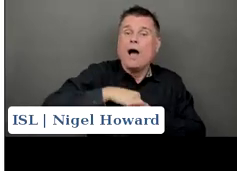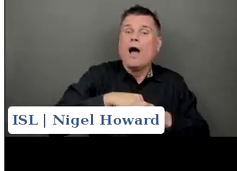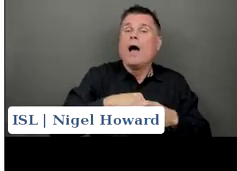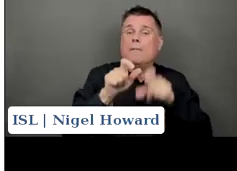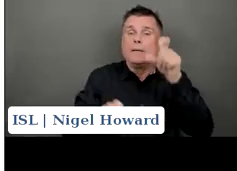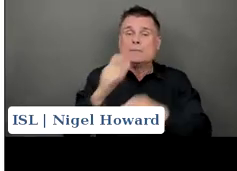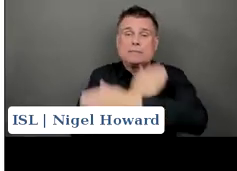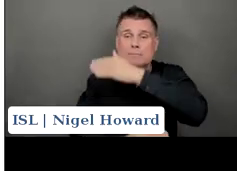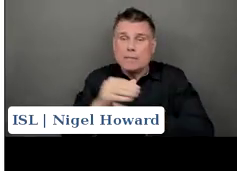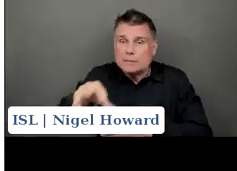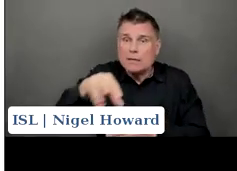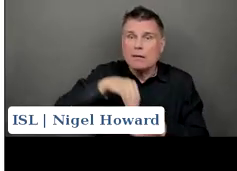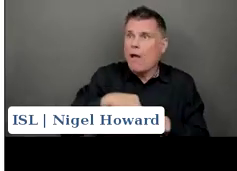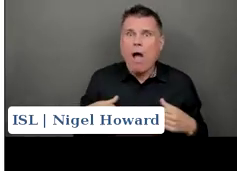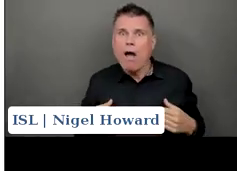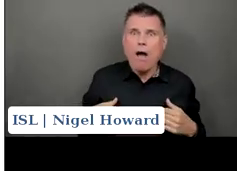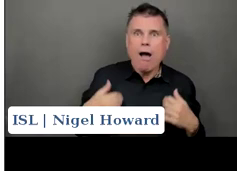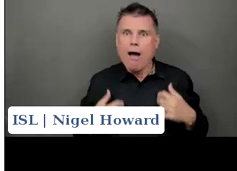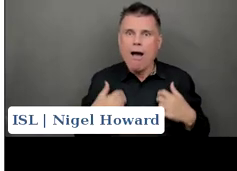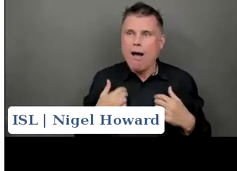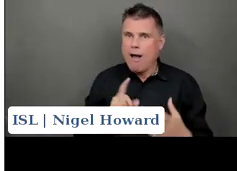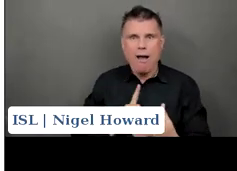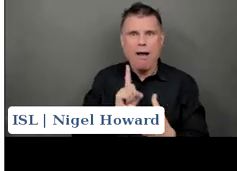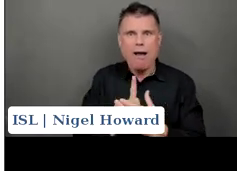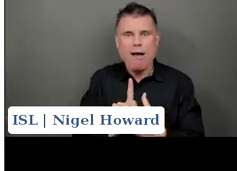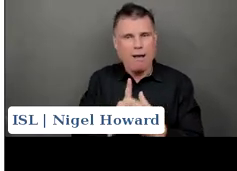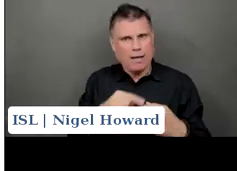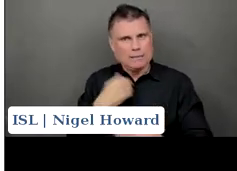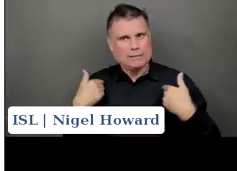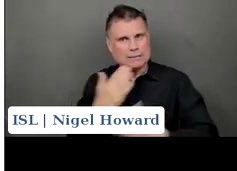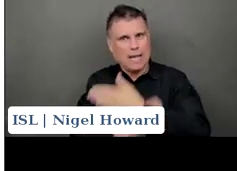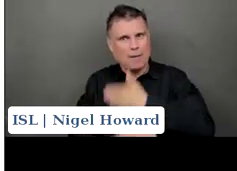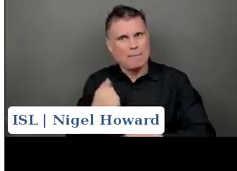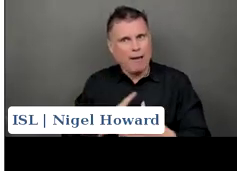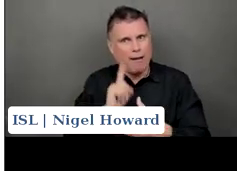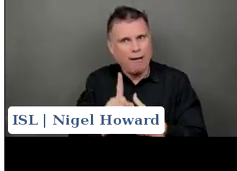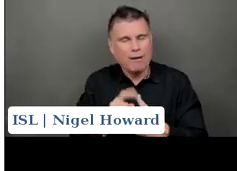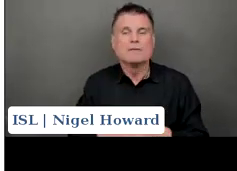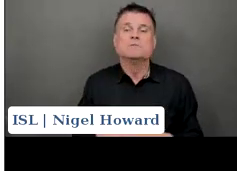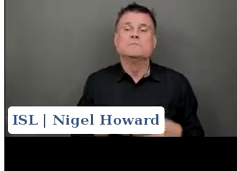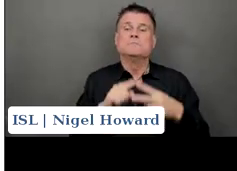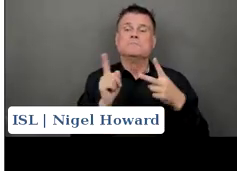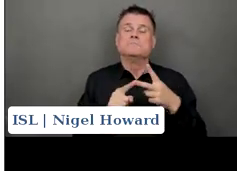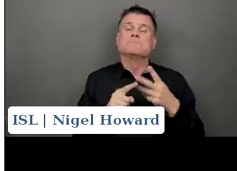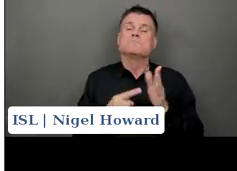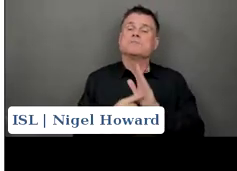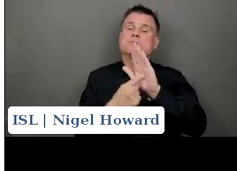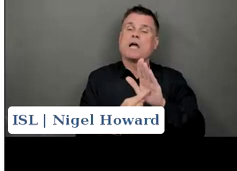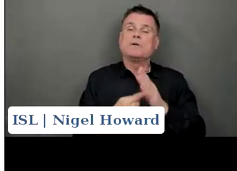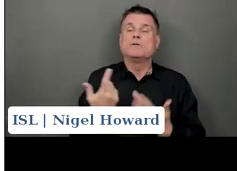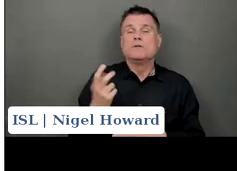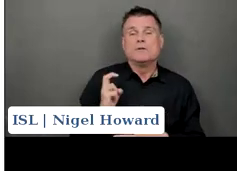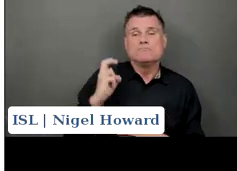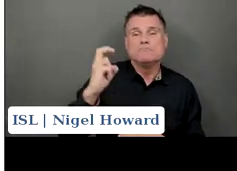education sector and to attend school, for example, or having public transport systems that are inclusive so that persons with disabilities